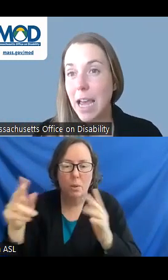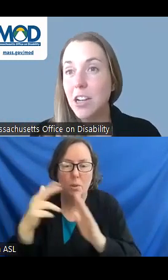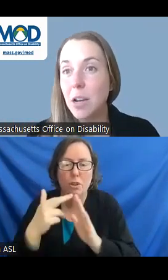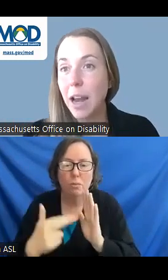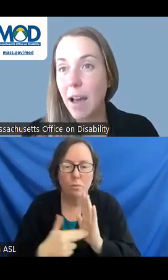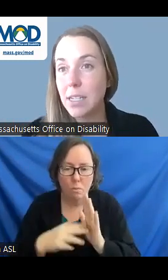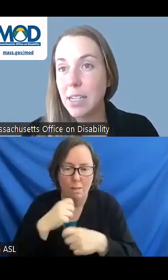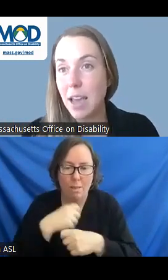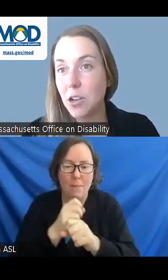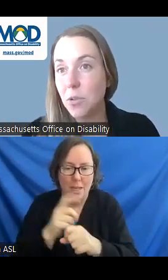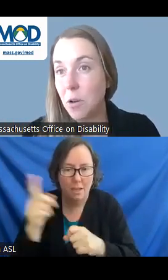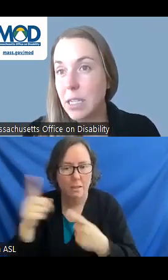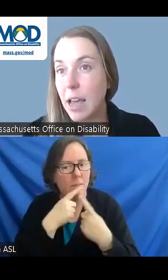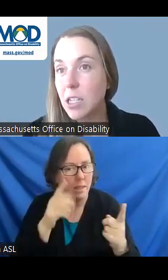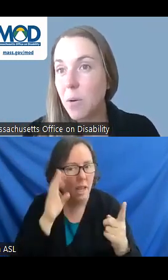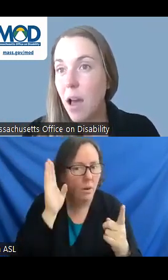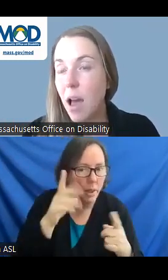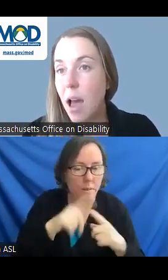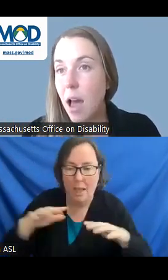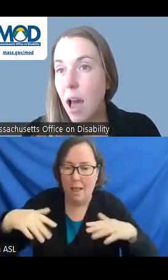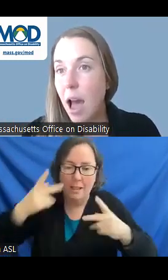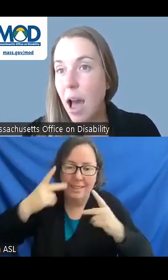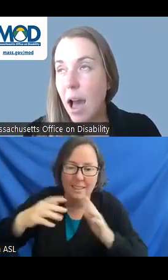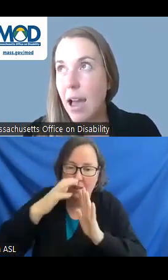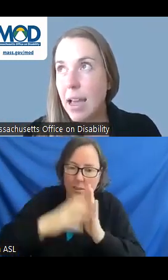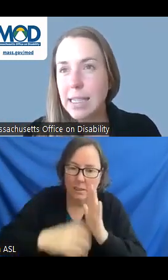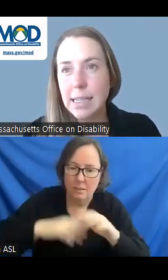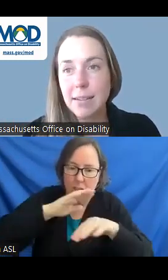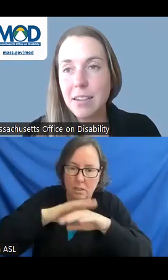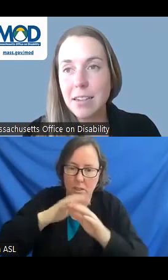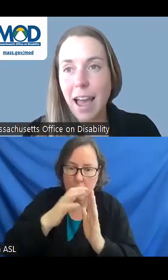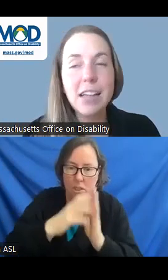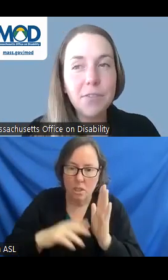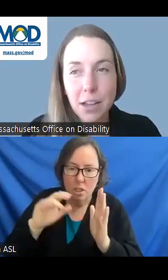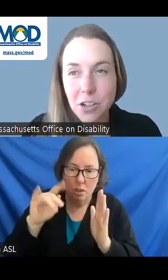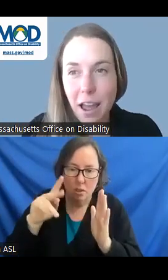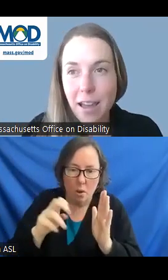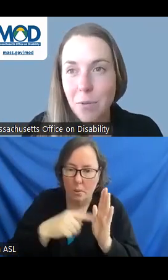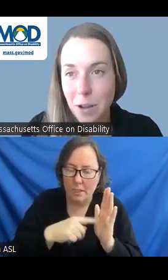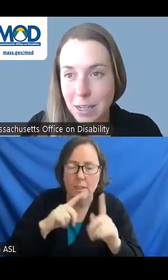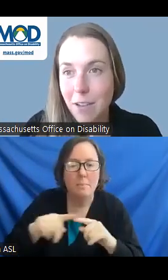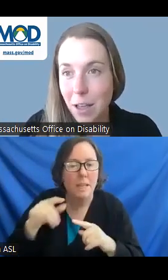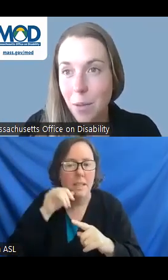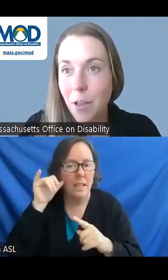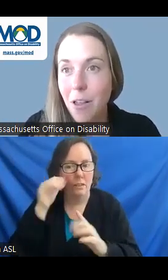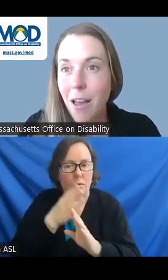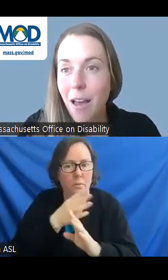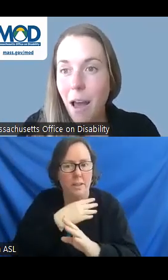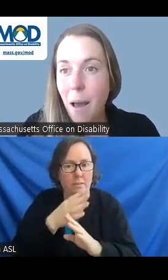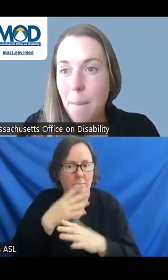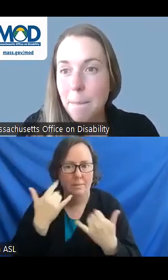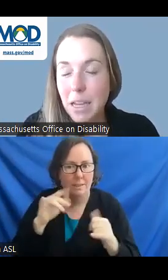their intention, but I haven't seen the actual notice yet. So it's as of yesterday, it wasn't